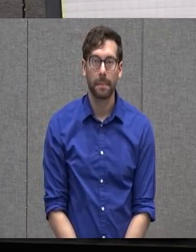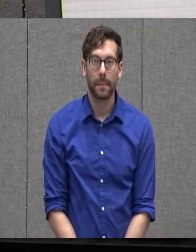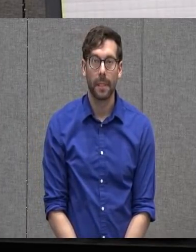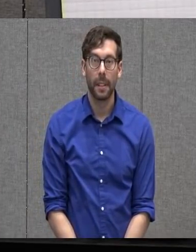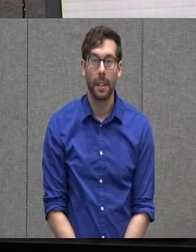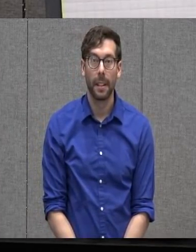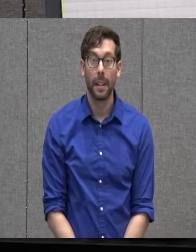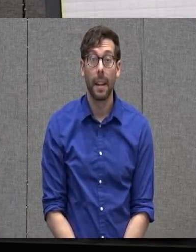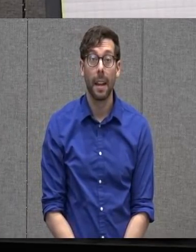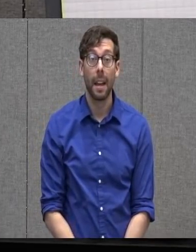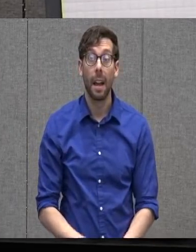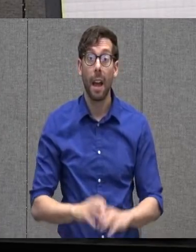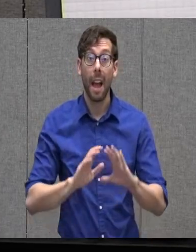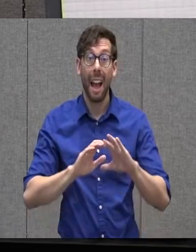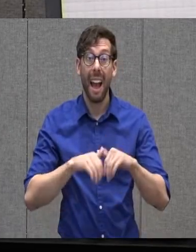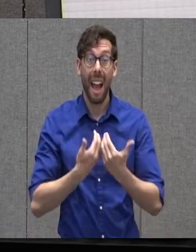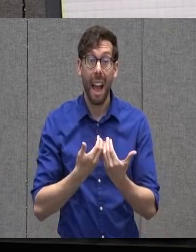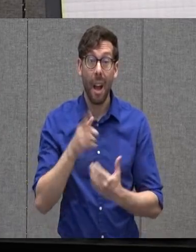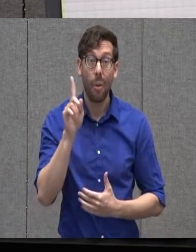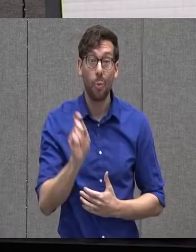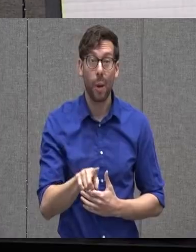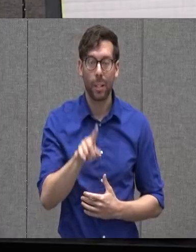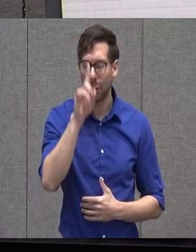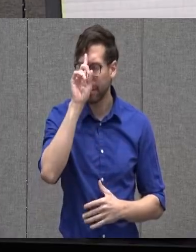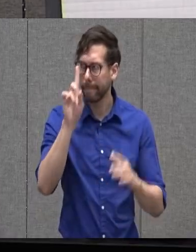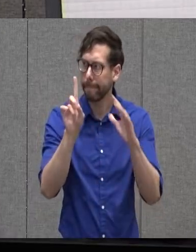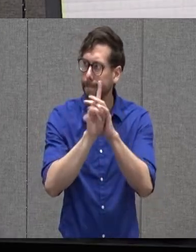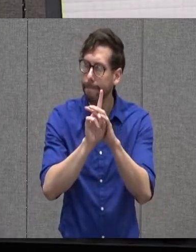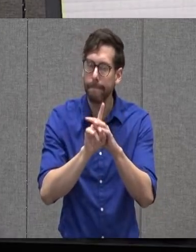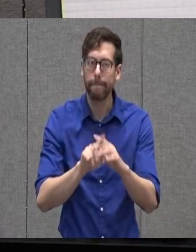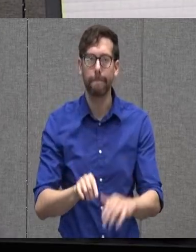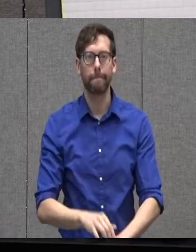What is a how question?